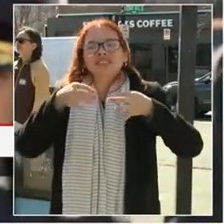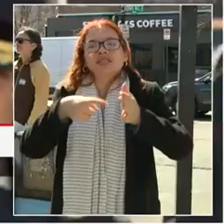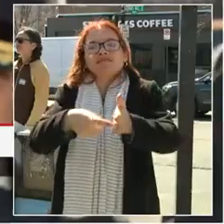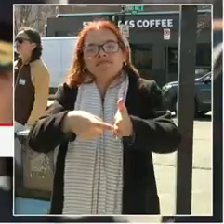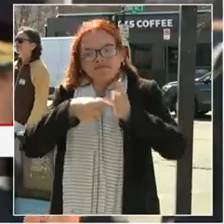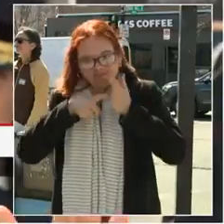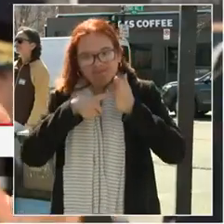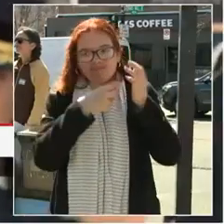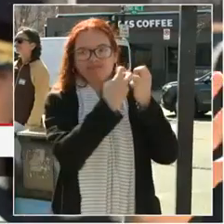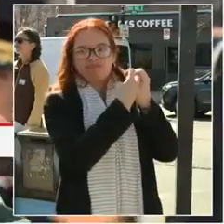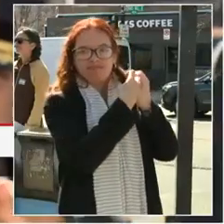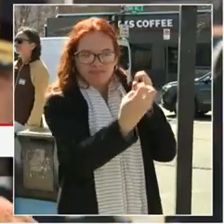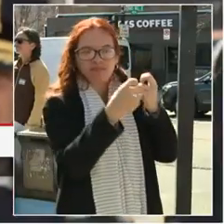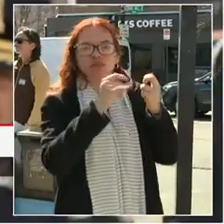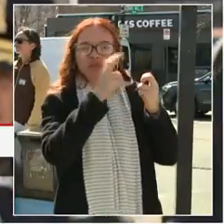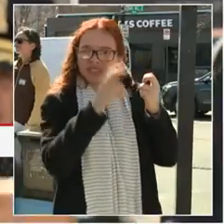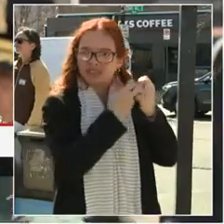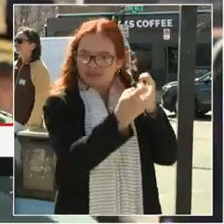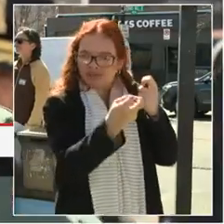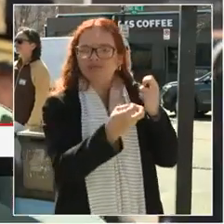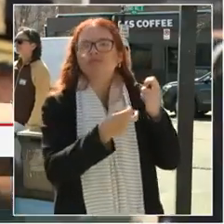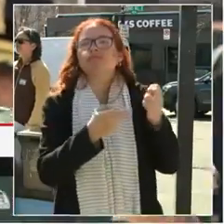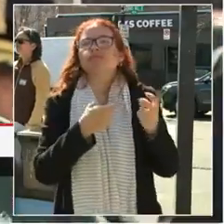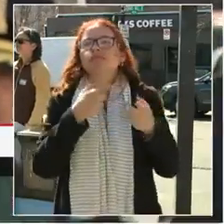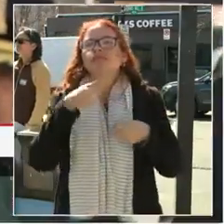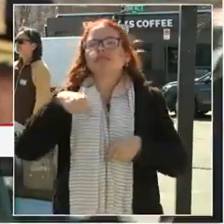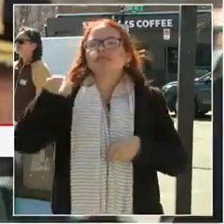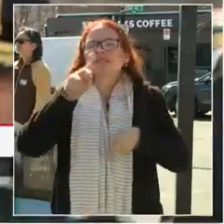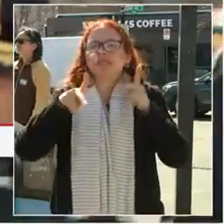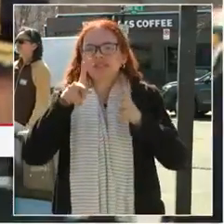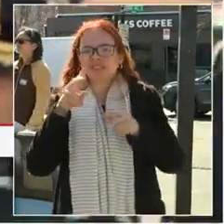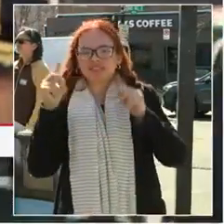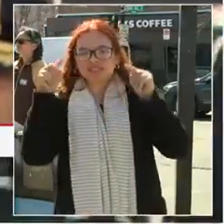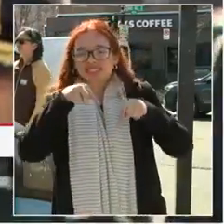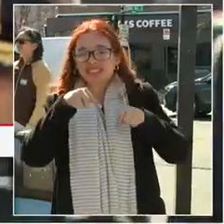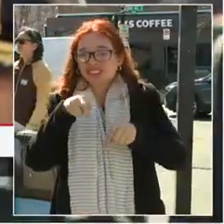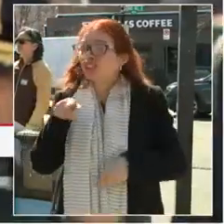juries. People participating on juries, you guys.